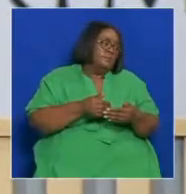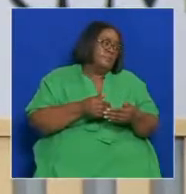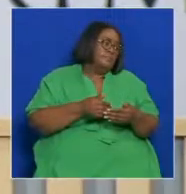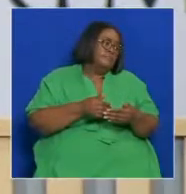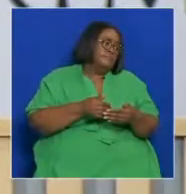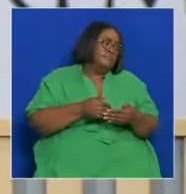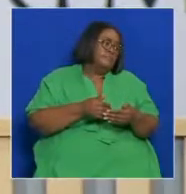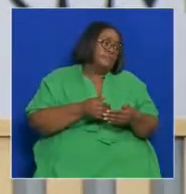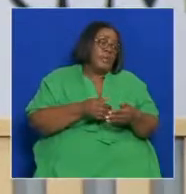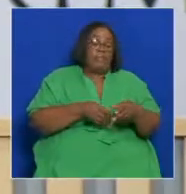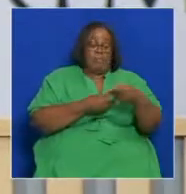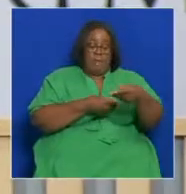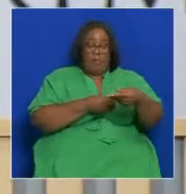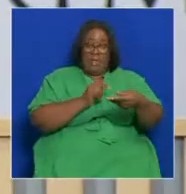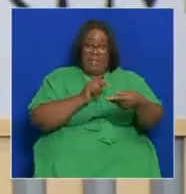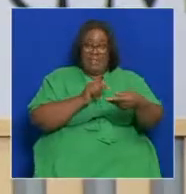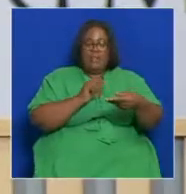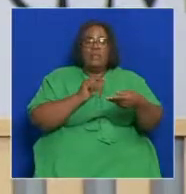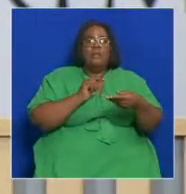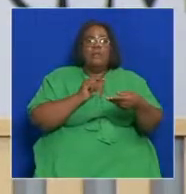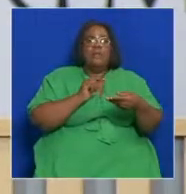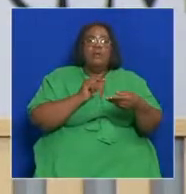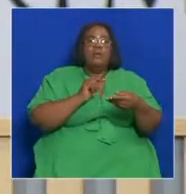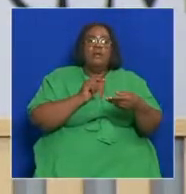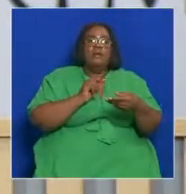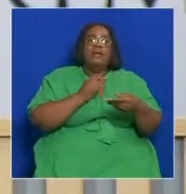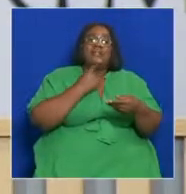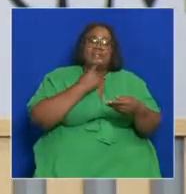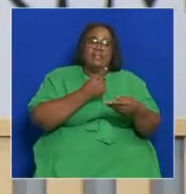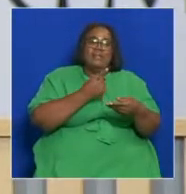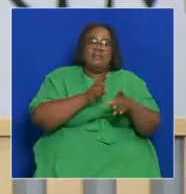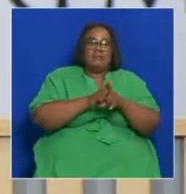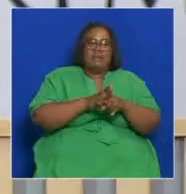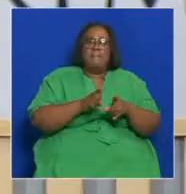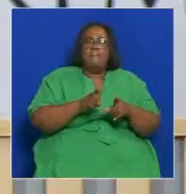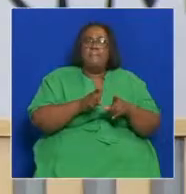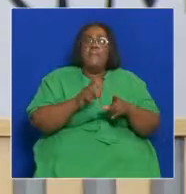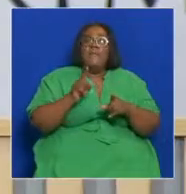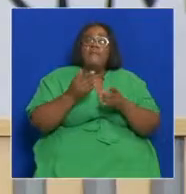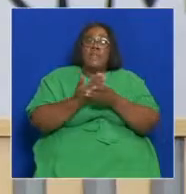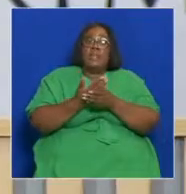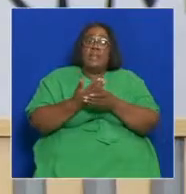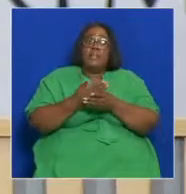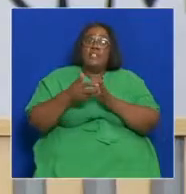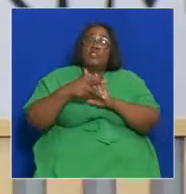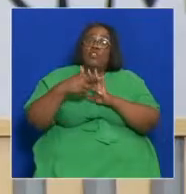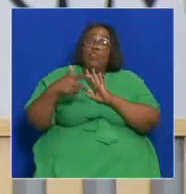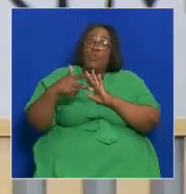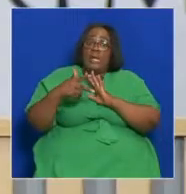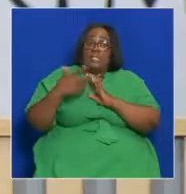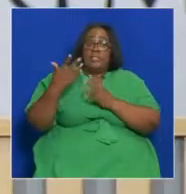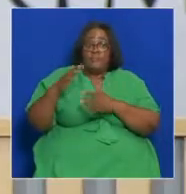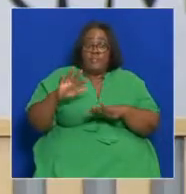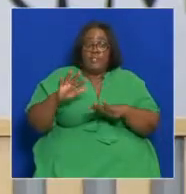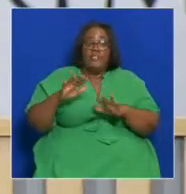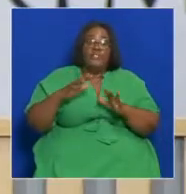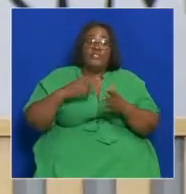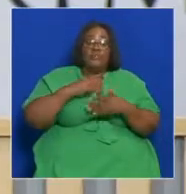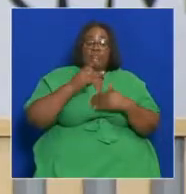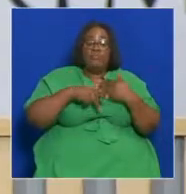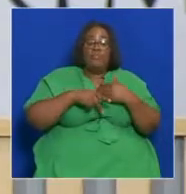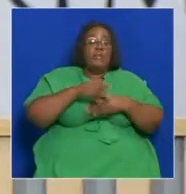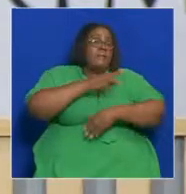when a matter is authorized and the project manager